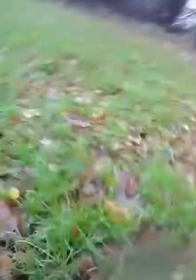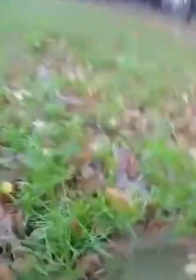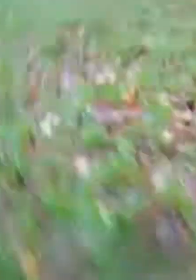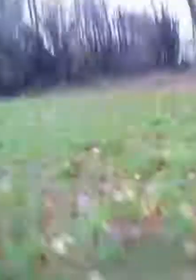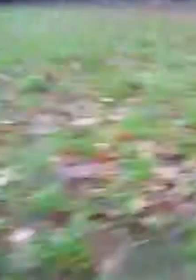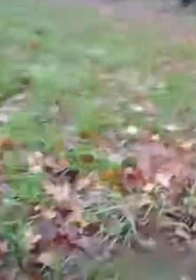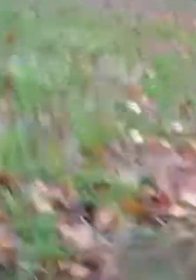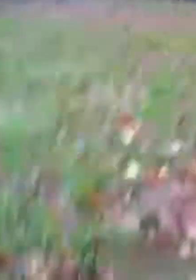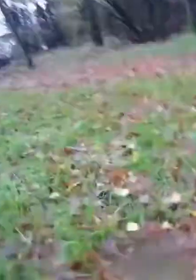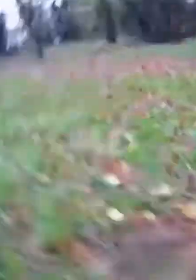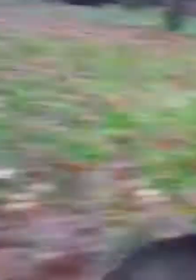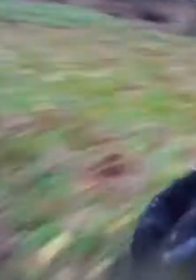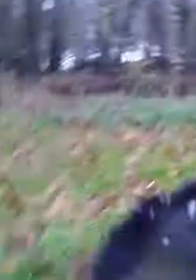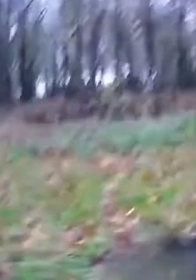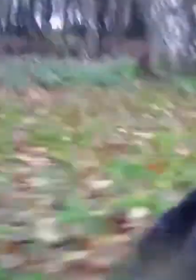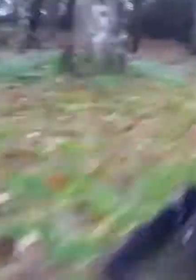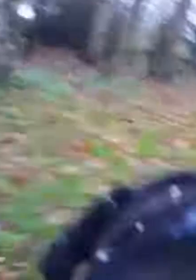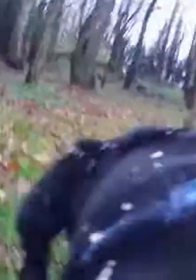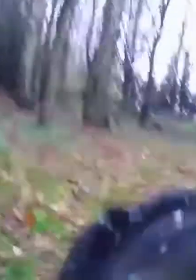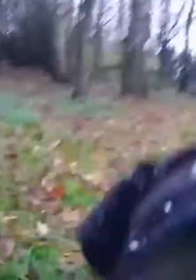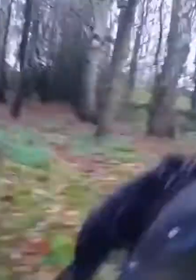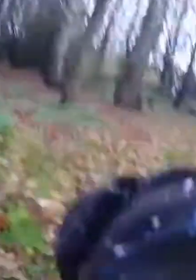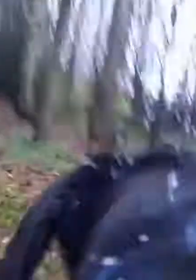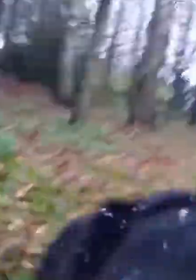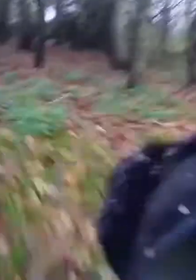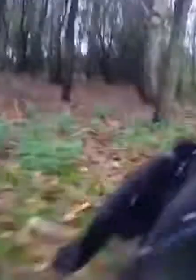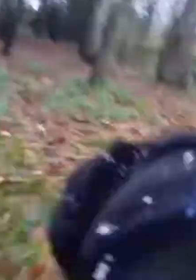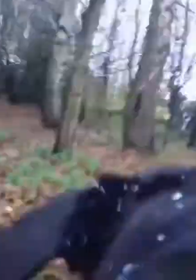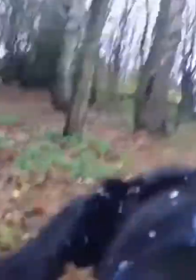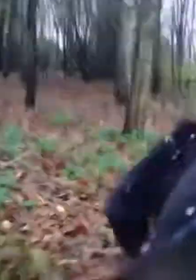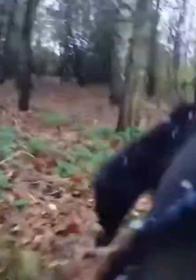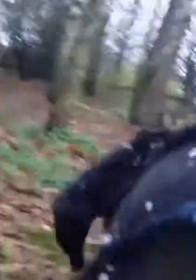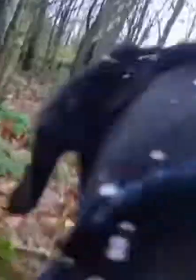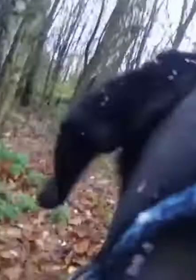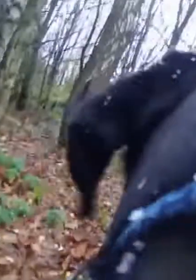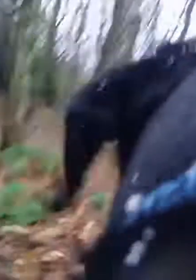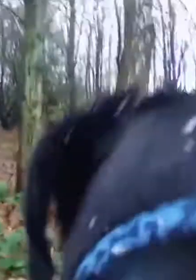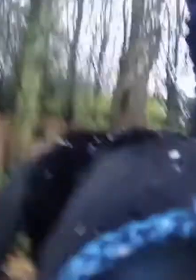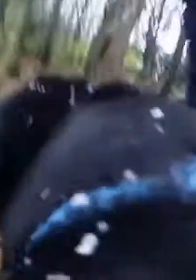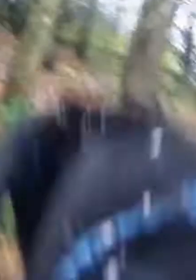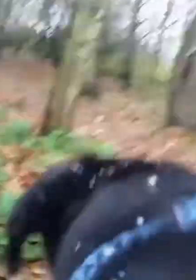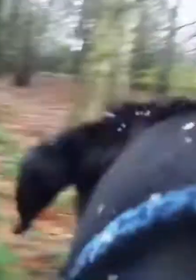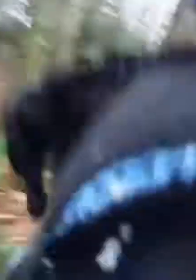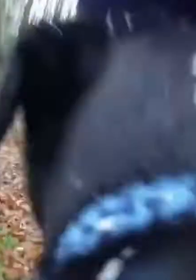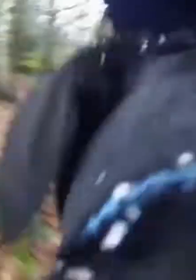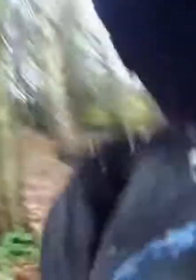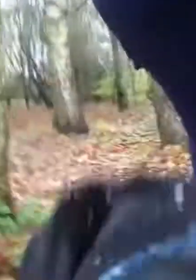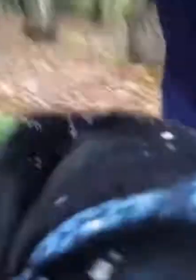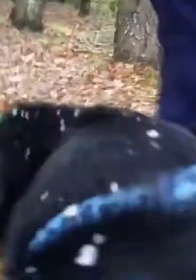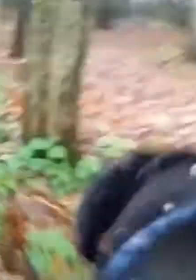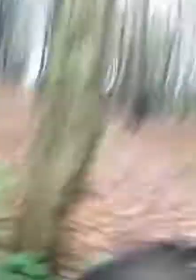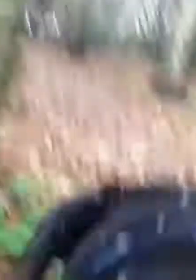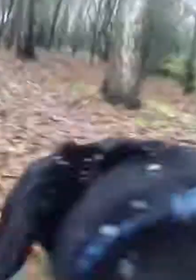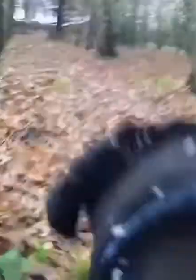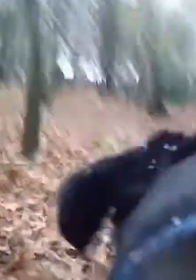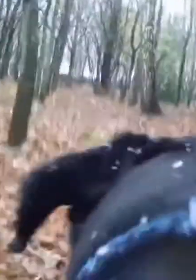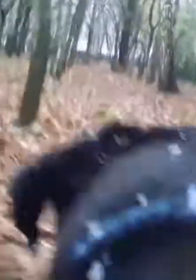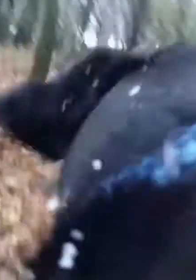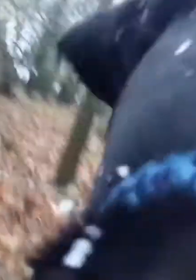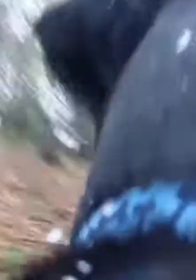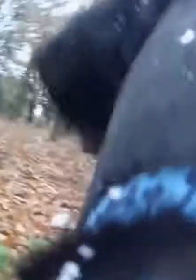fresher. Here we go. A good trot across the ground into the trees. Looks like there's a beehive there we're